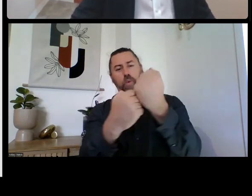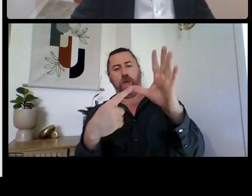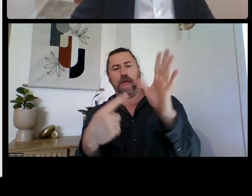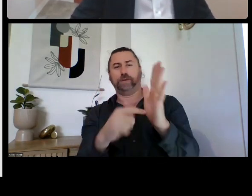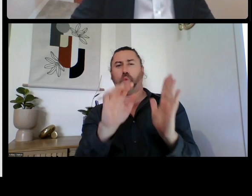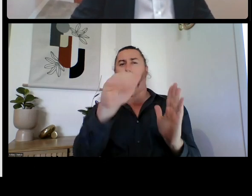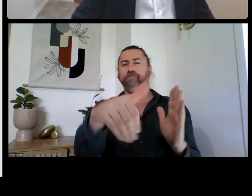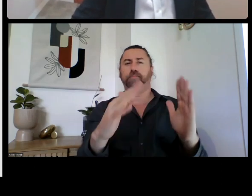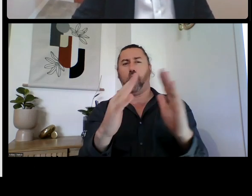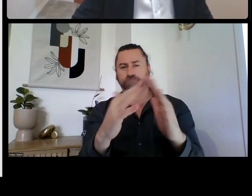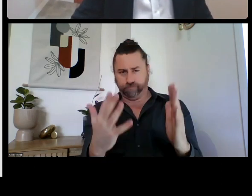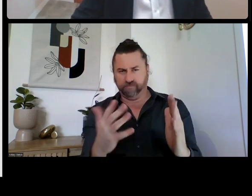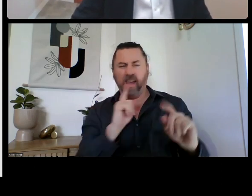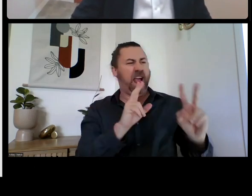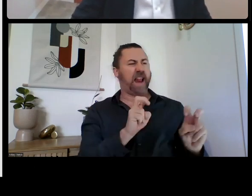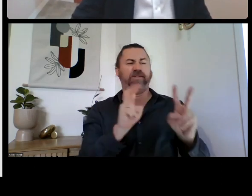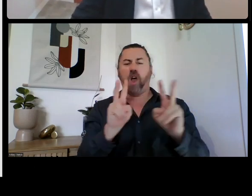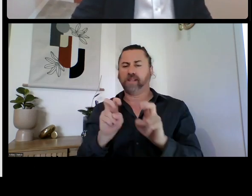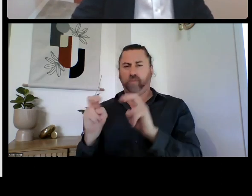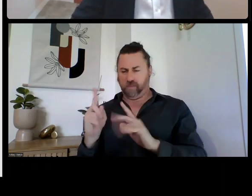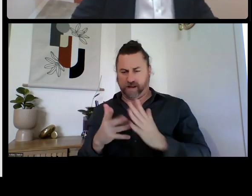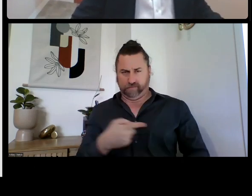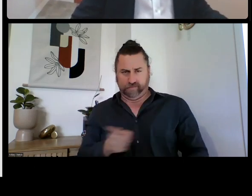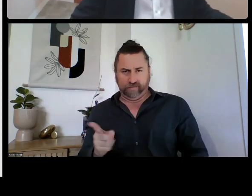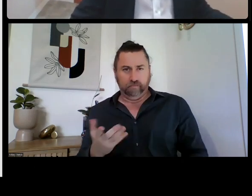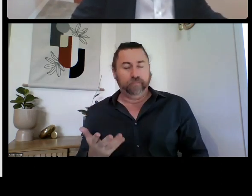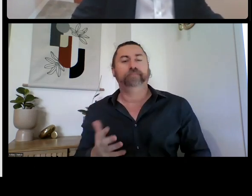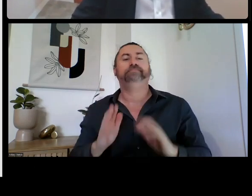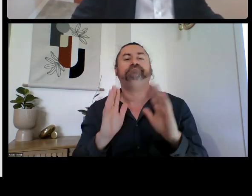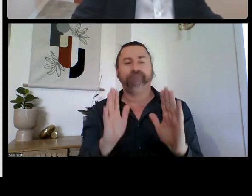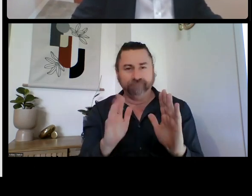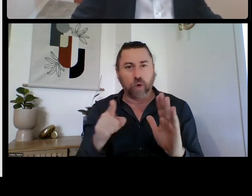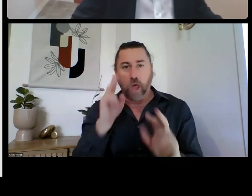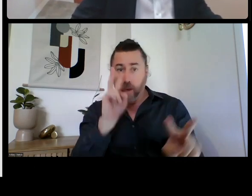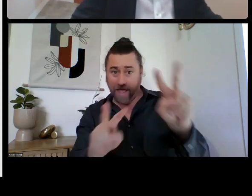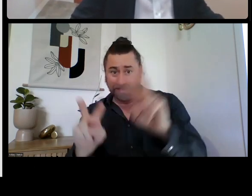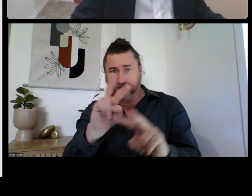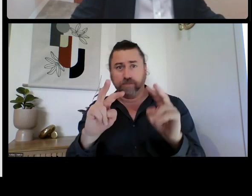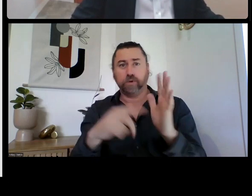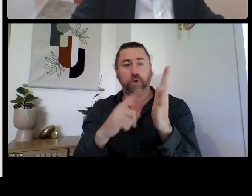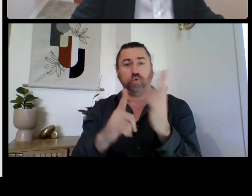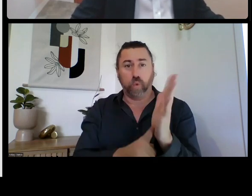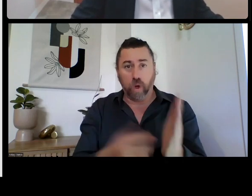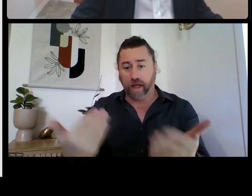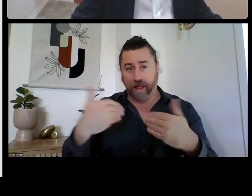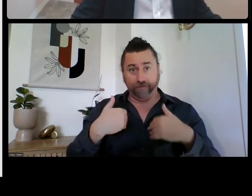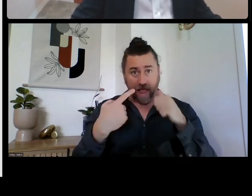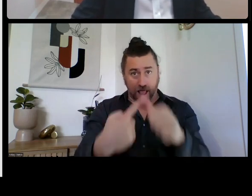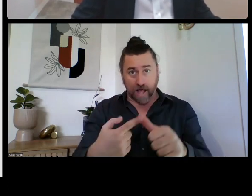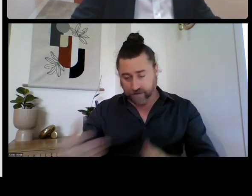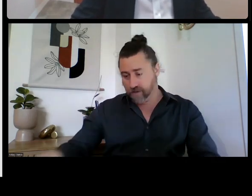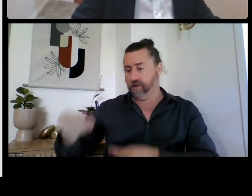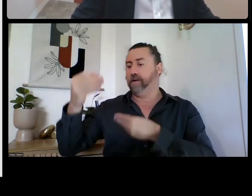Well, what do I mean by classifications? Well, the answers collected at assessment that I just went through will be used